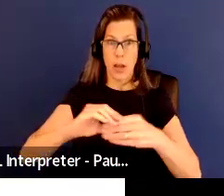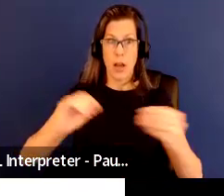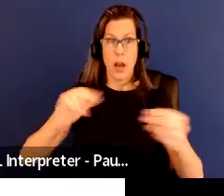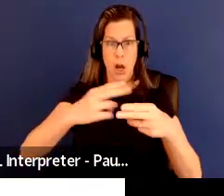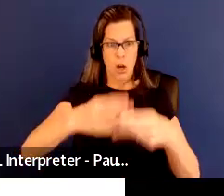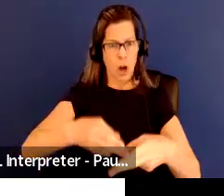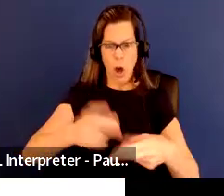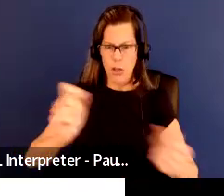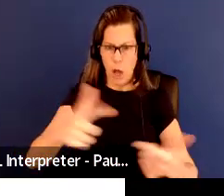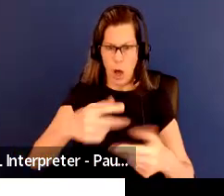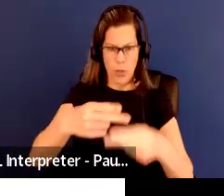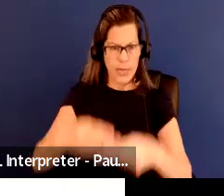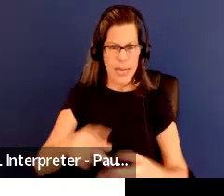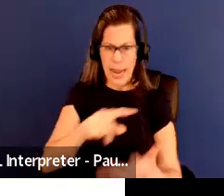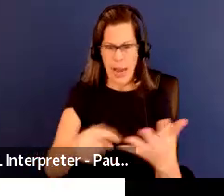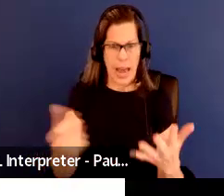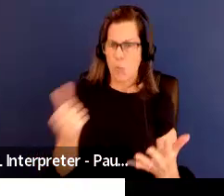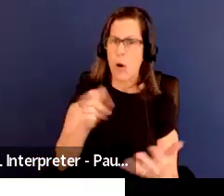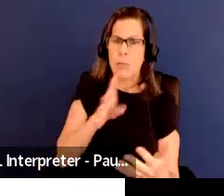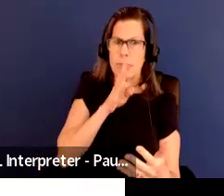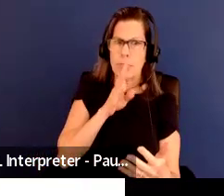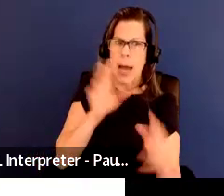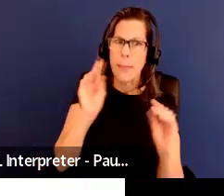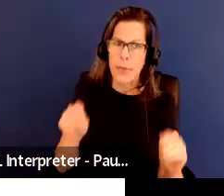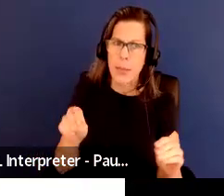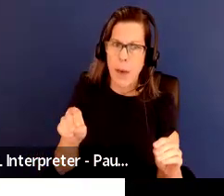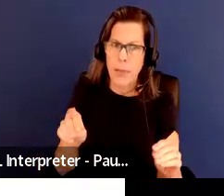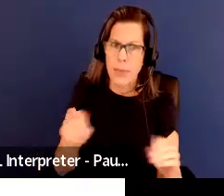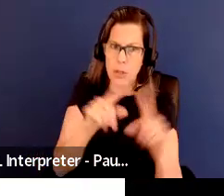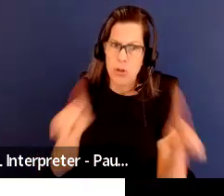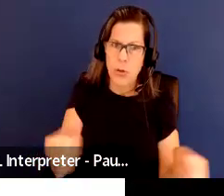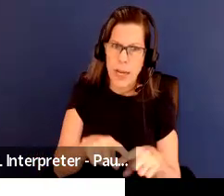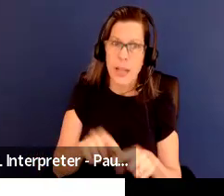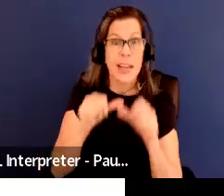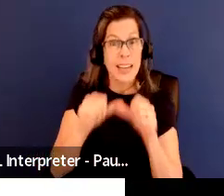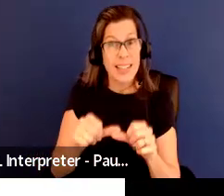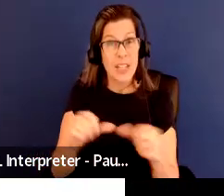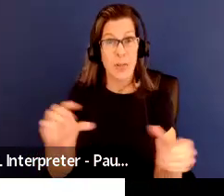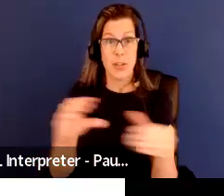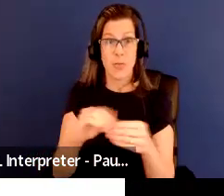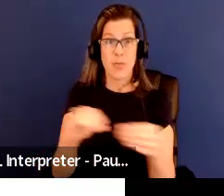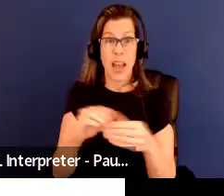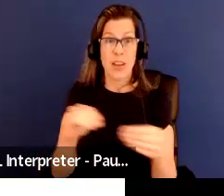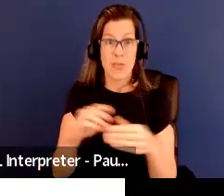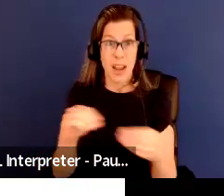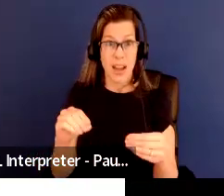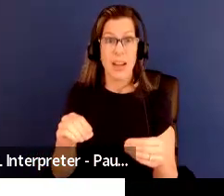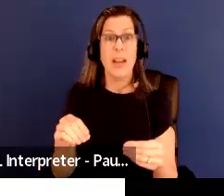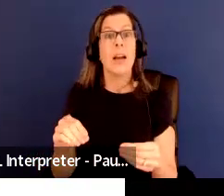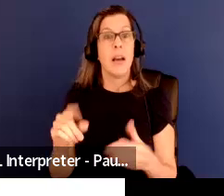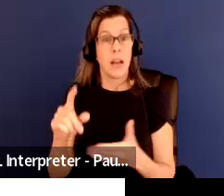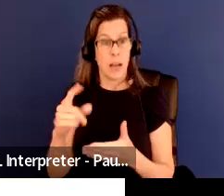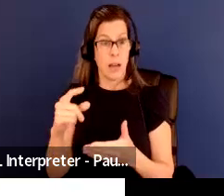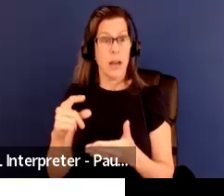these names, which I will not say out loud, even though I put them on the screen. Continuous rhetoric. An author that I read a lot,